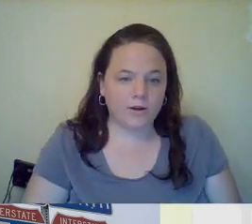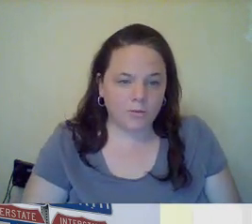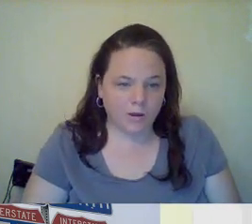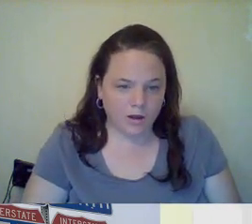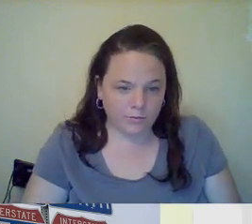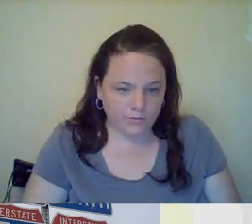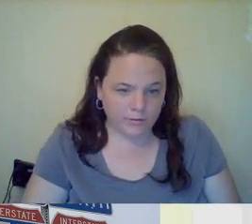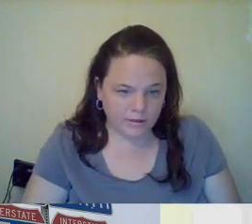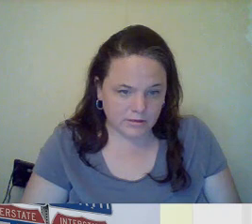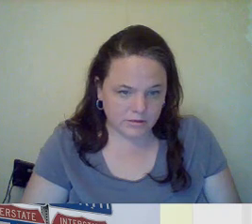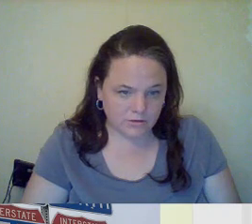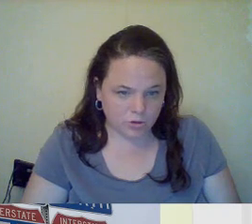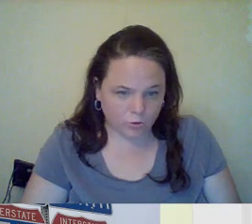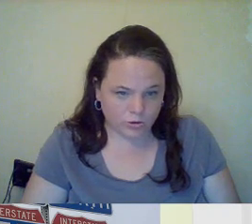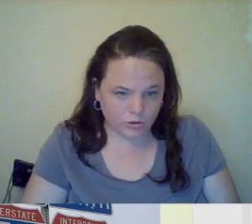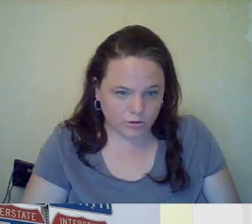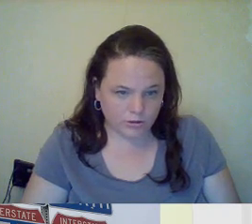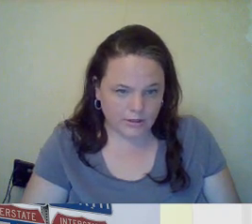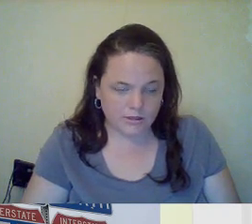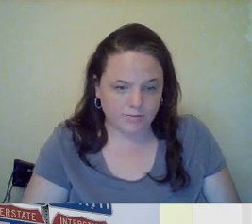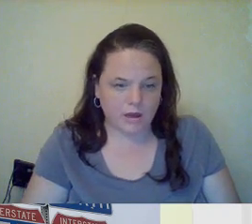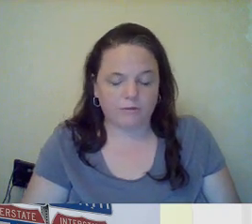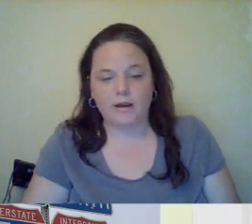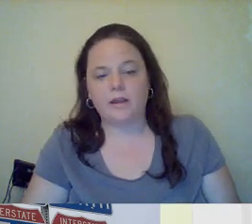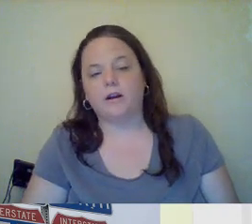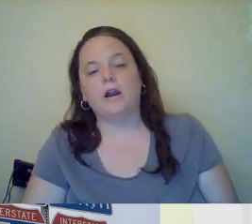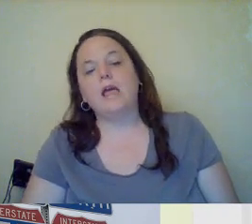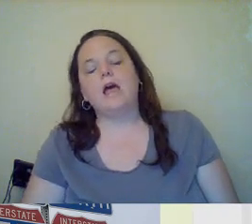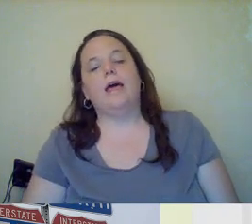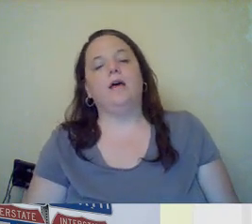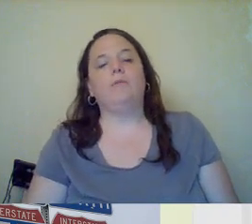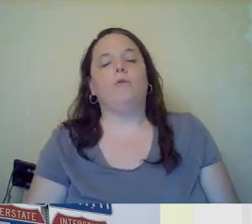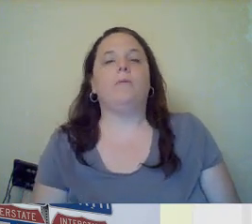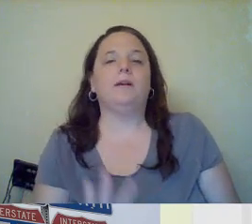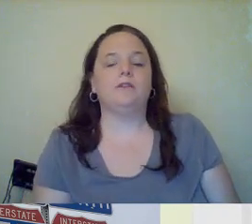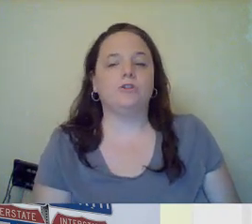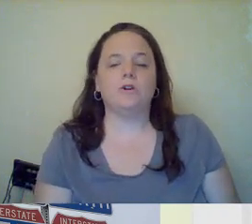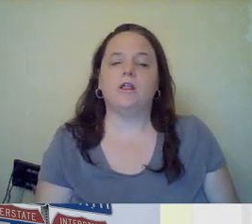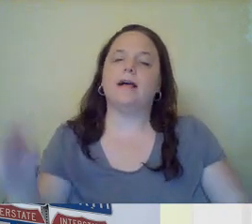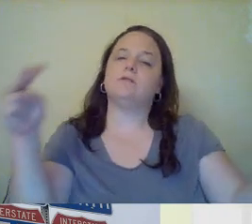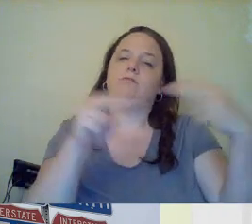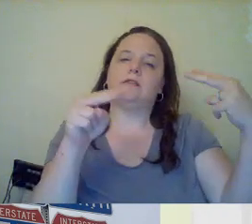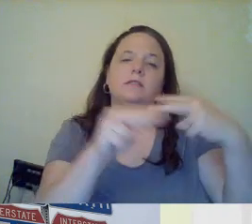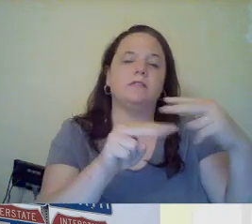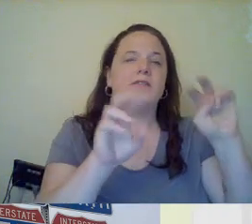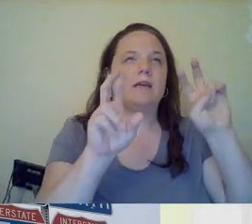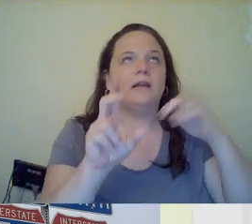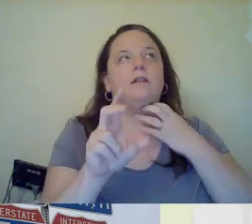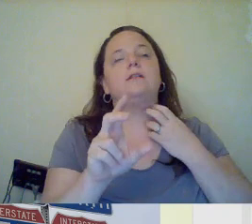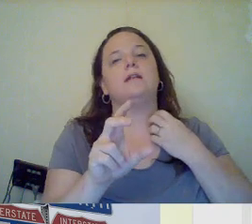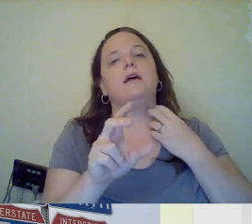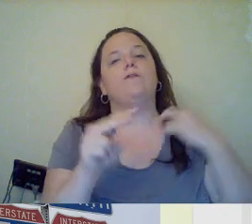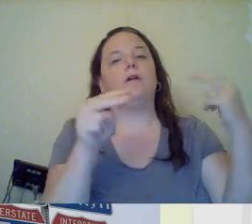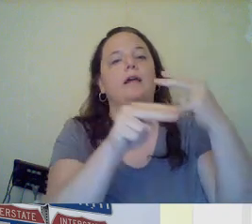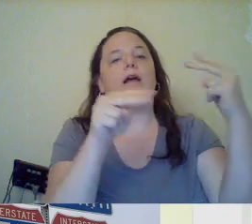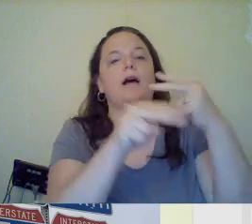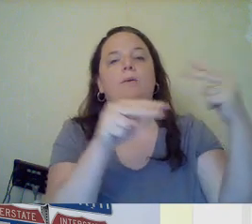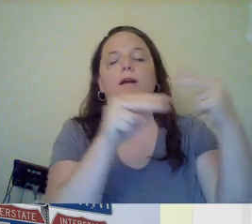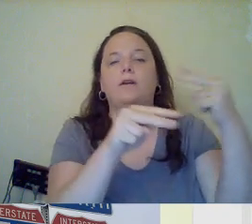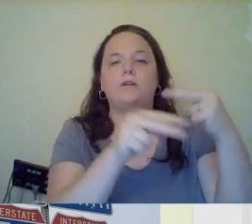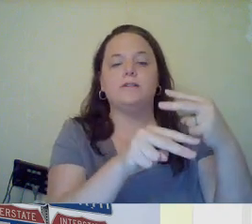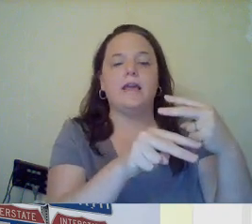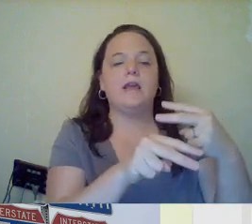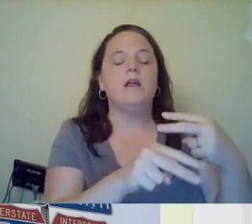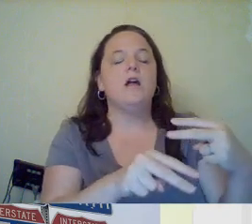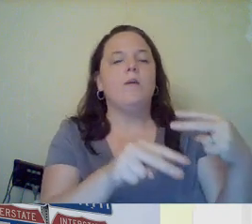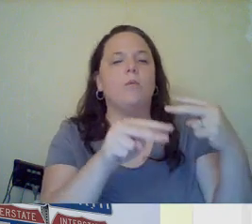Now here at the bottom, this torture-looking spot right here. Remember, like I told you in class, this is still technically the sign for like highway